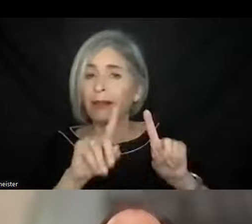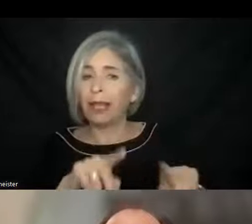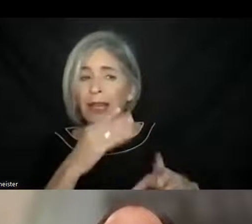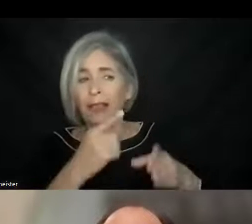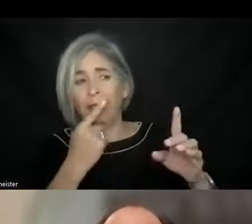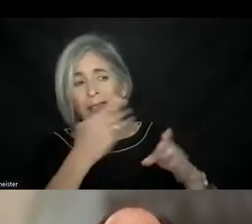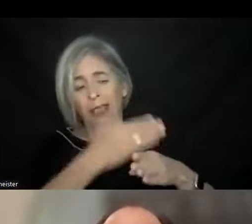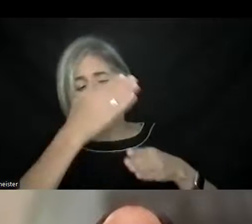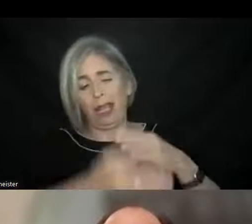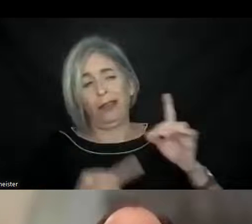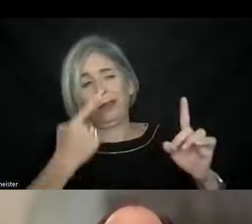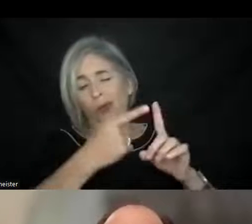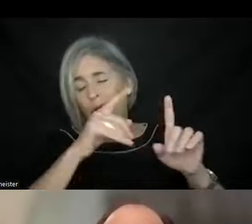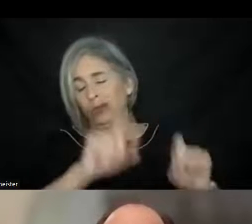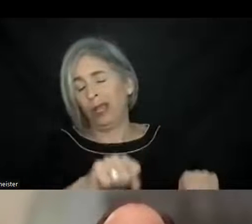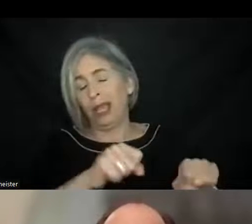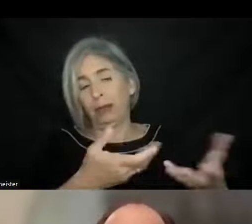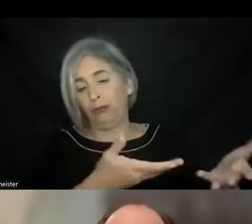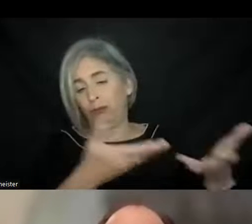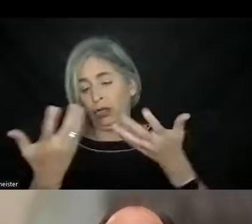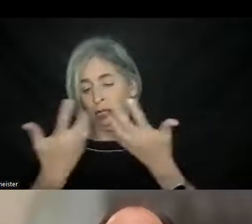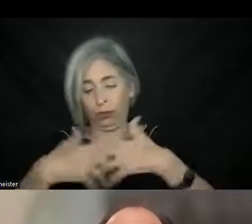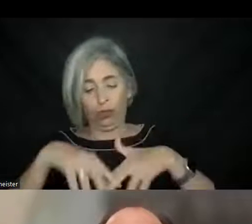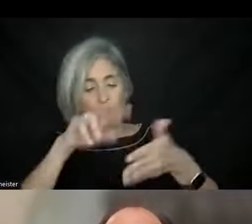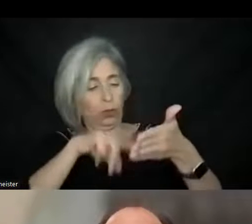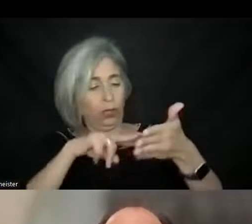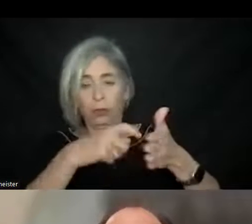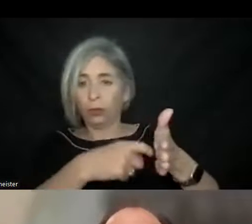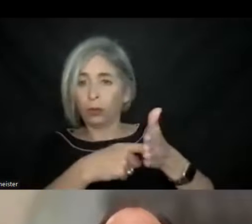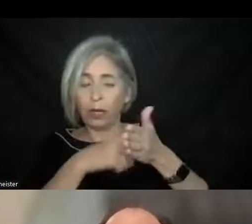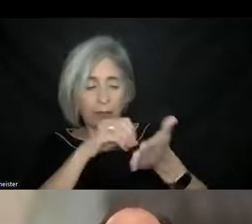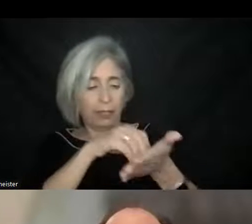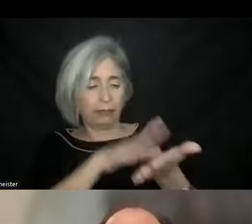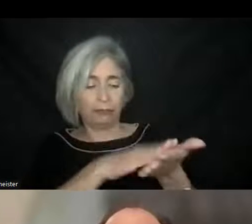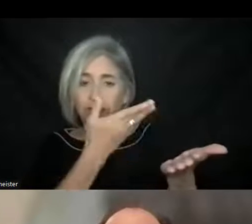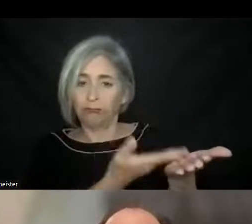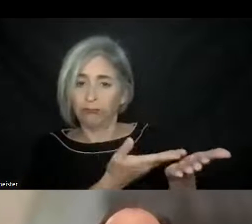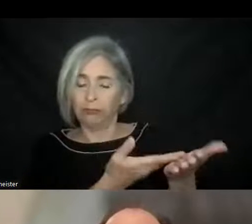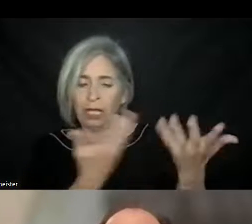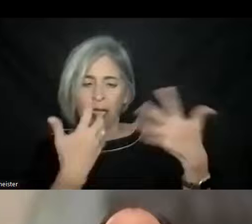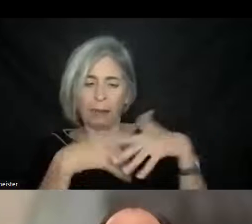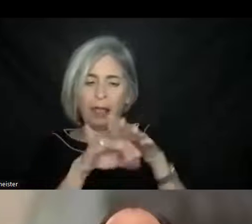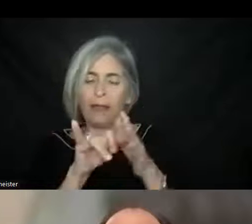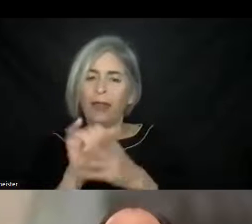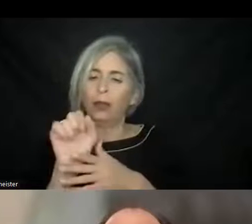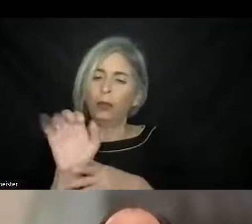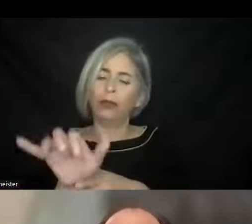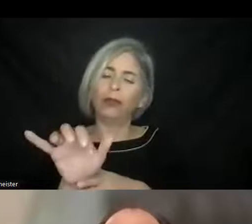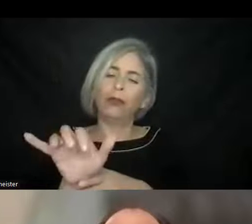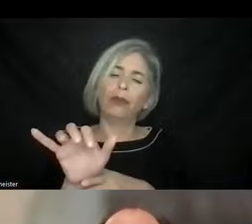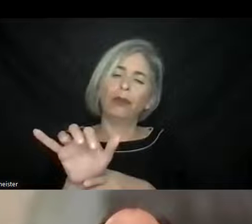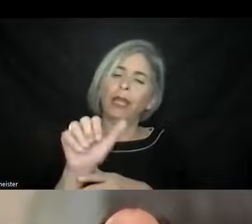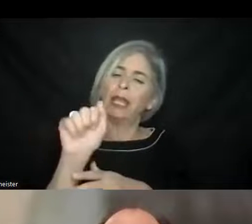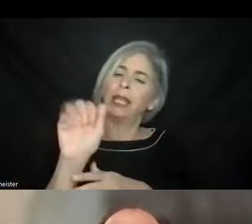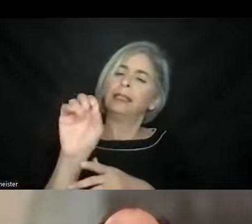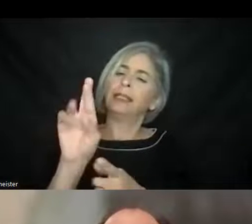you could bring in your machine readable requirements documentation, and combine that with your the ACRs